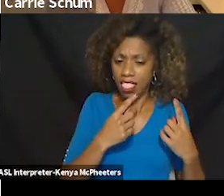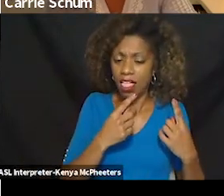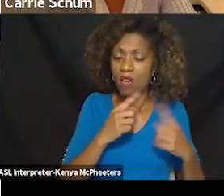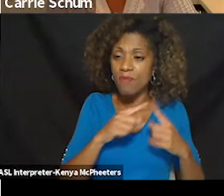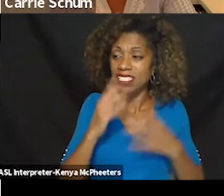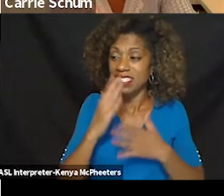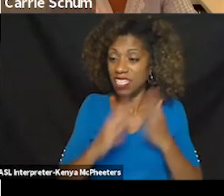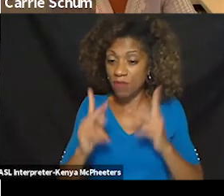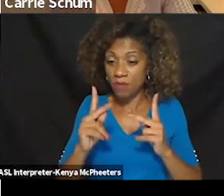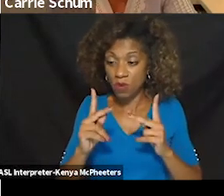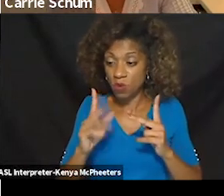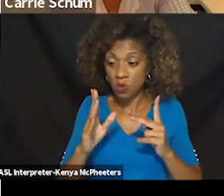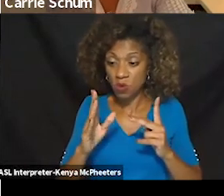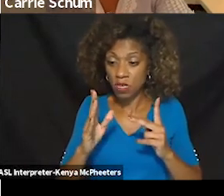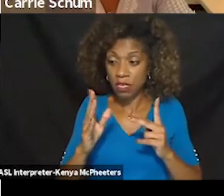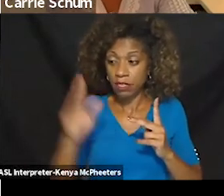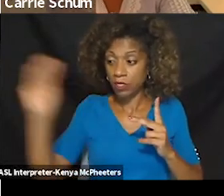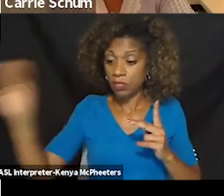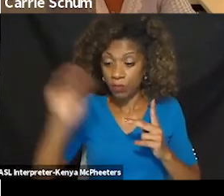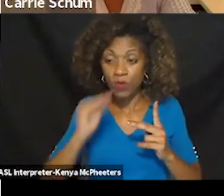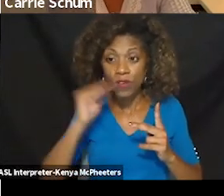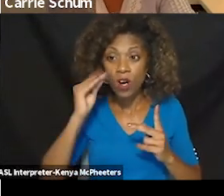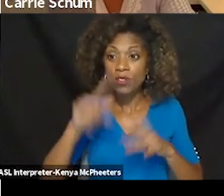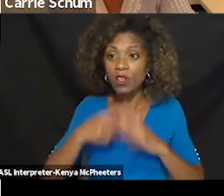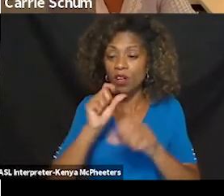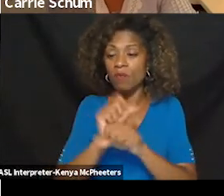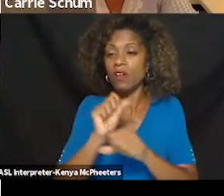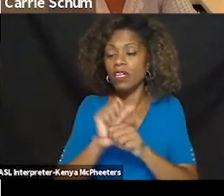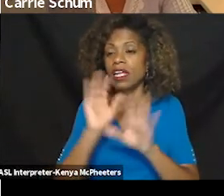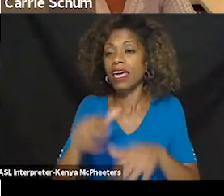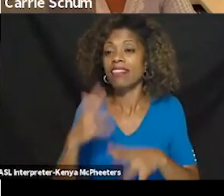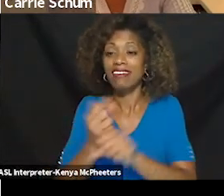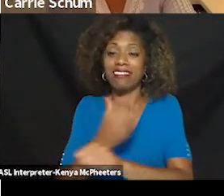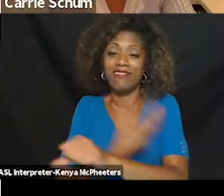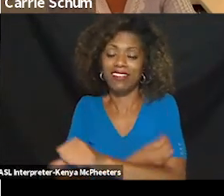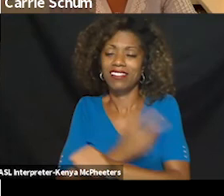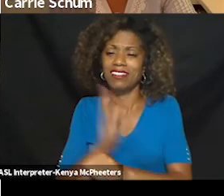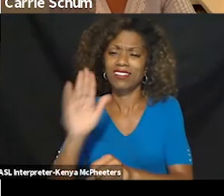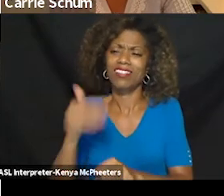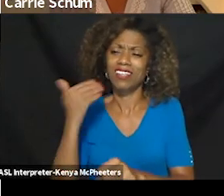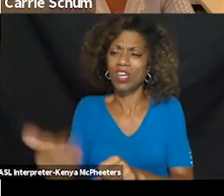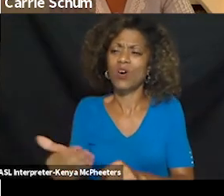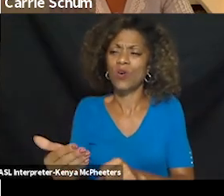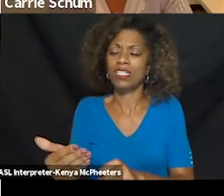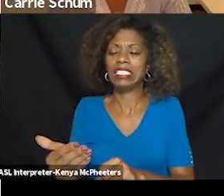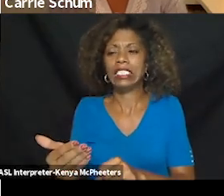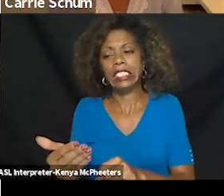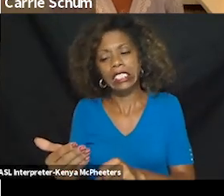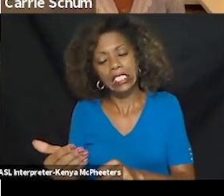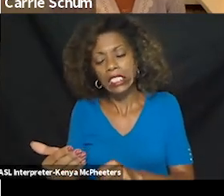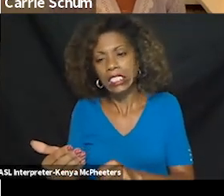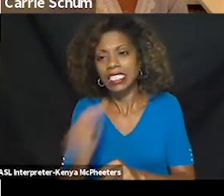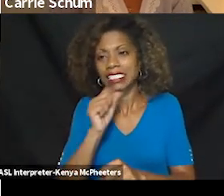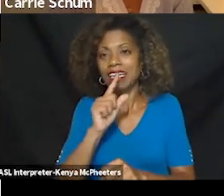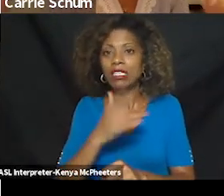to someone, stop doing what you're doing, just get this vaccine, all's going to be good, was not credible.